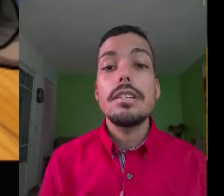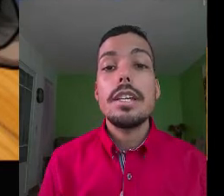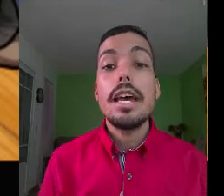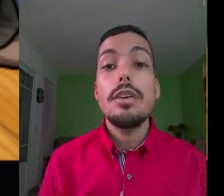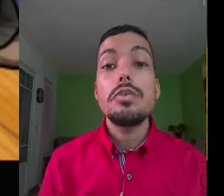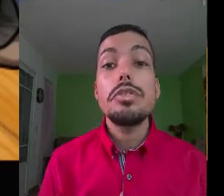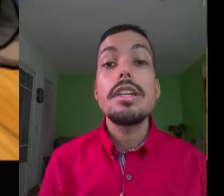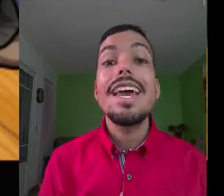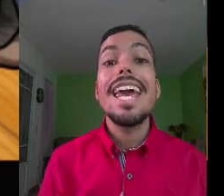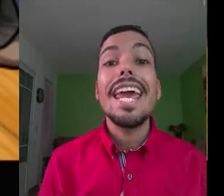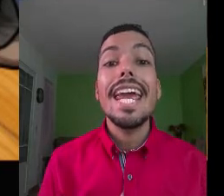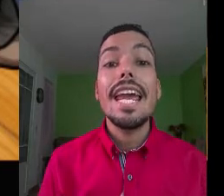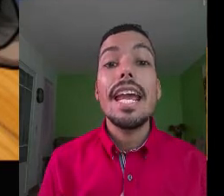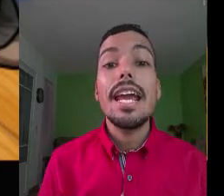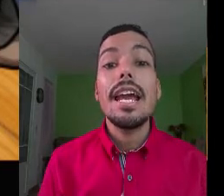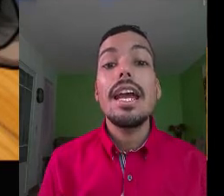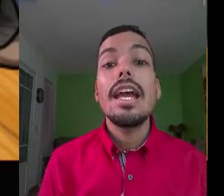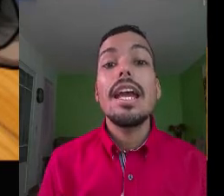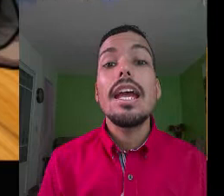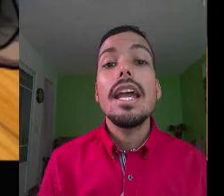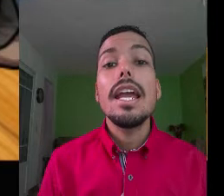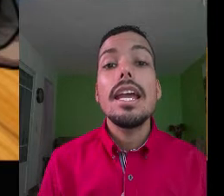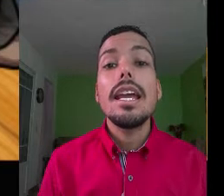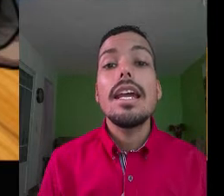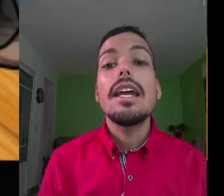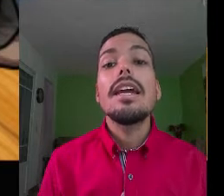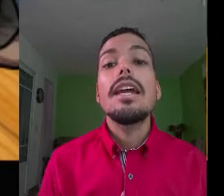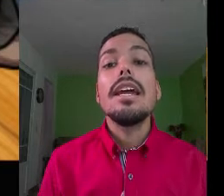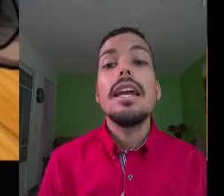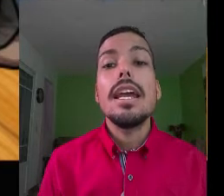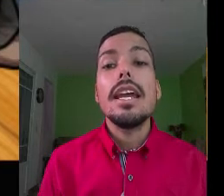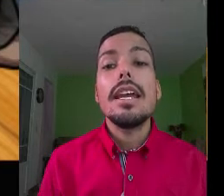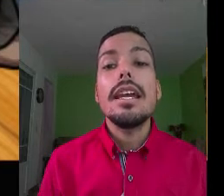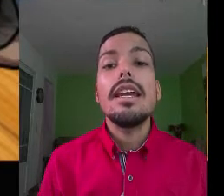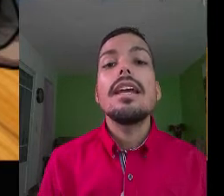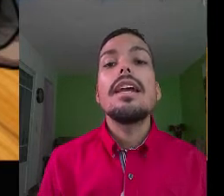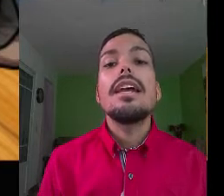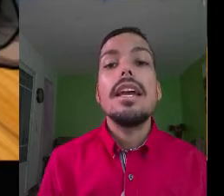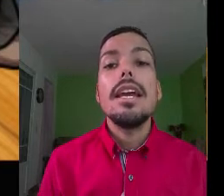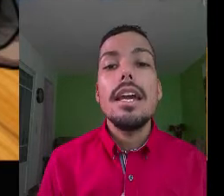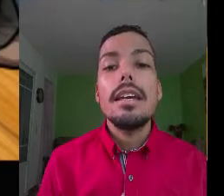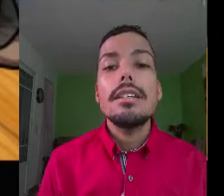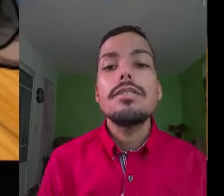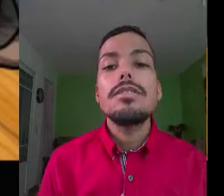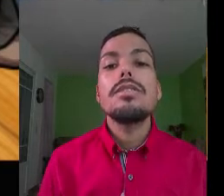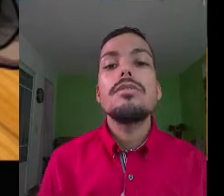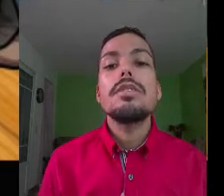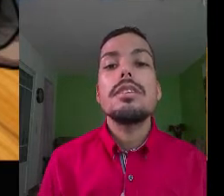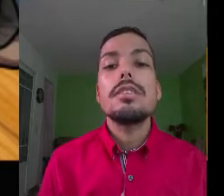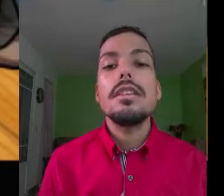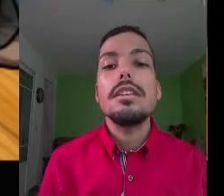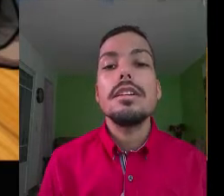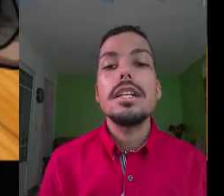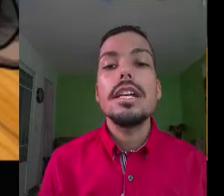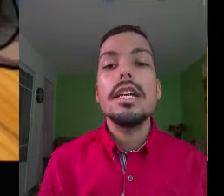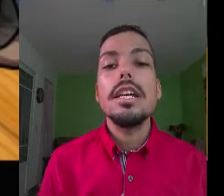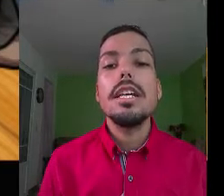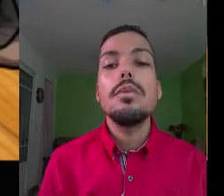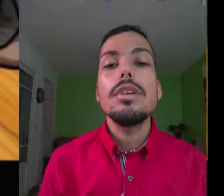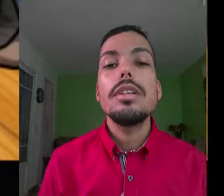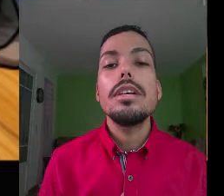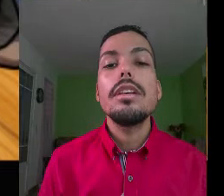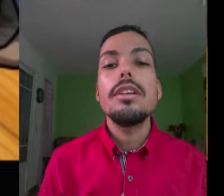letter that sounds A. A, A, A. So when you see the letter